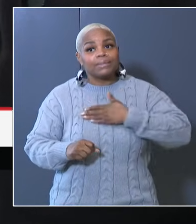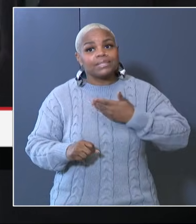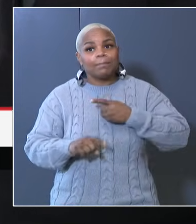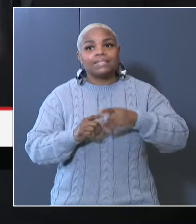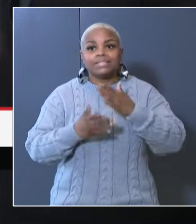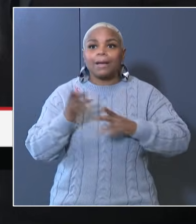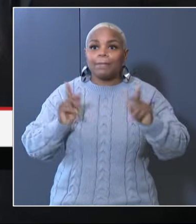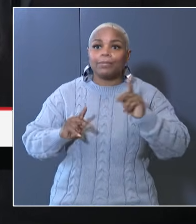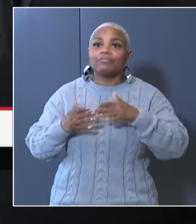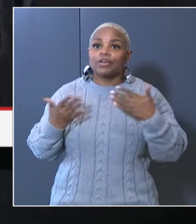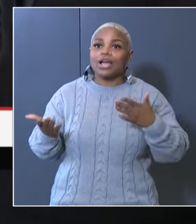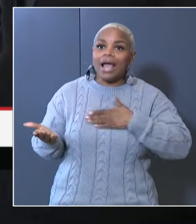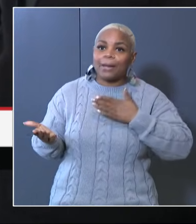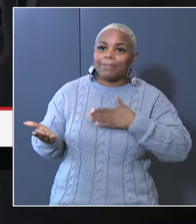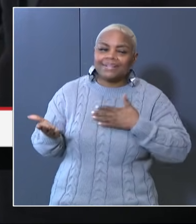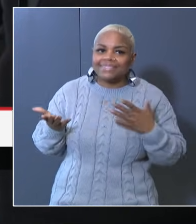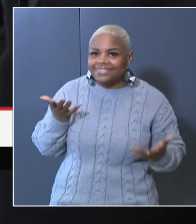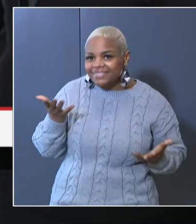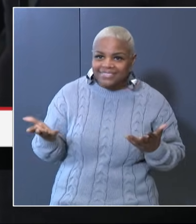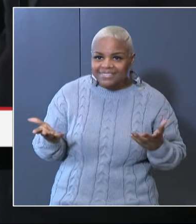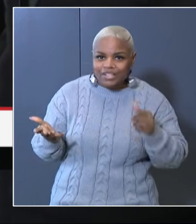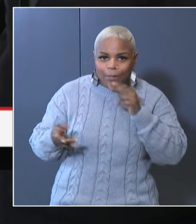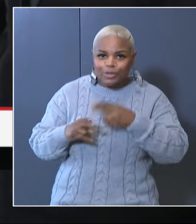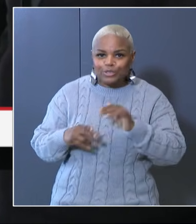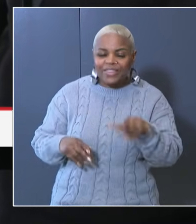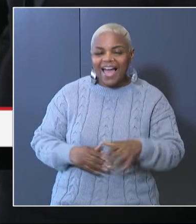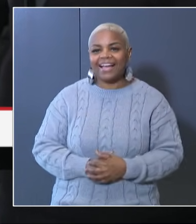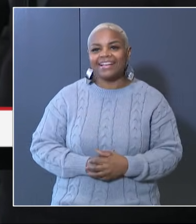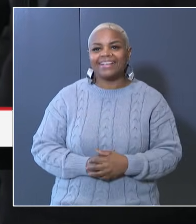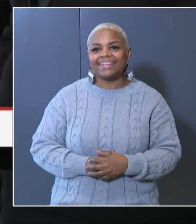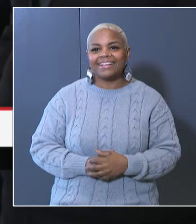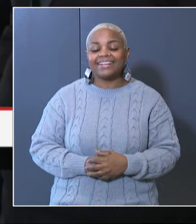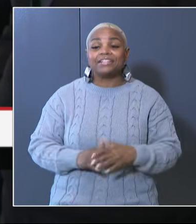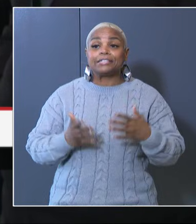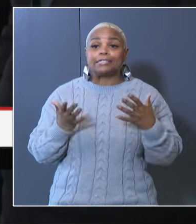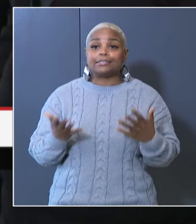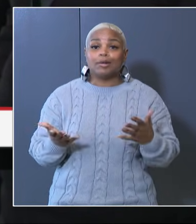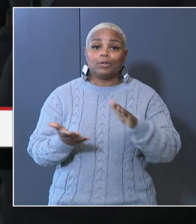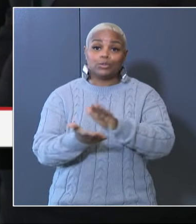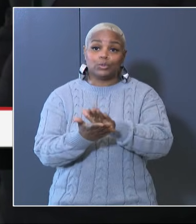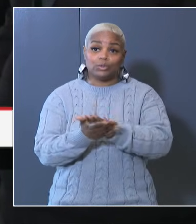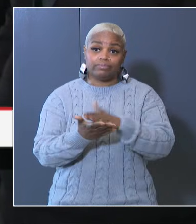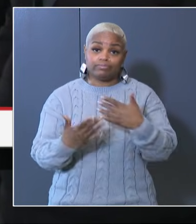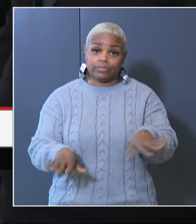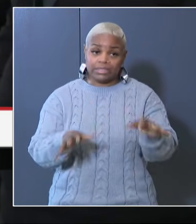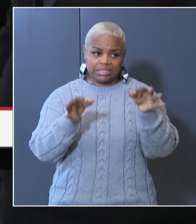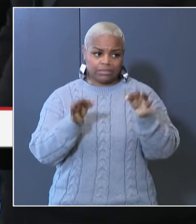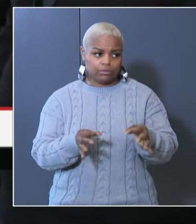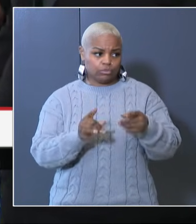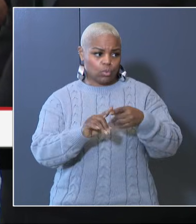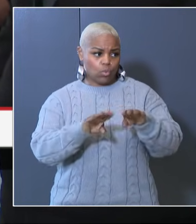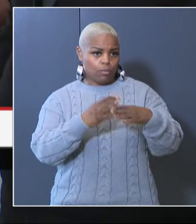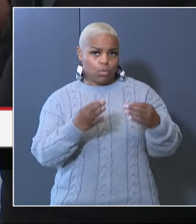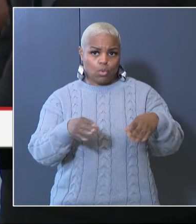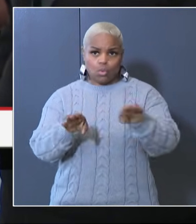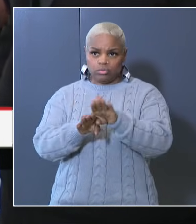one. Okay. This school decision is fraught with,